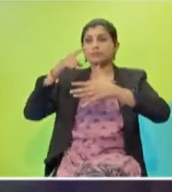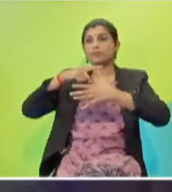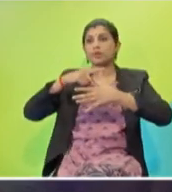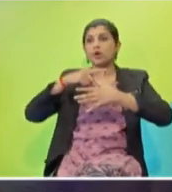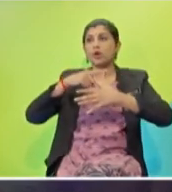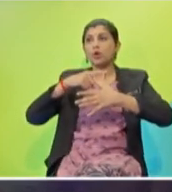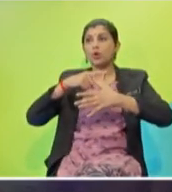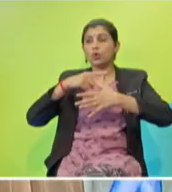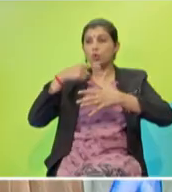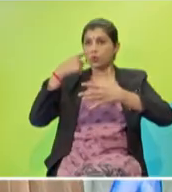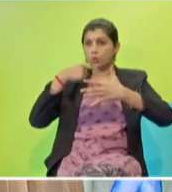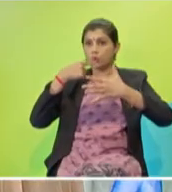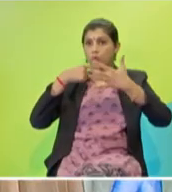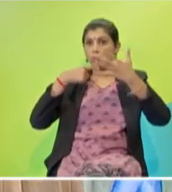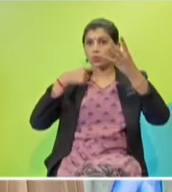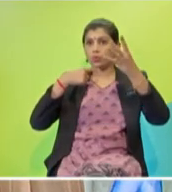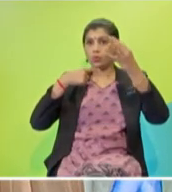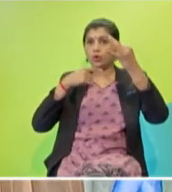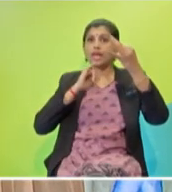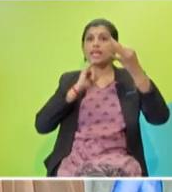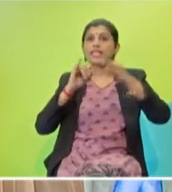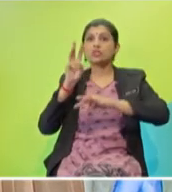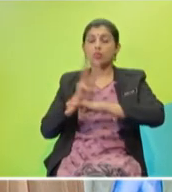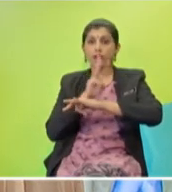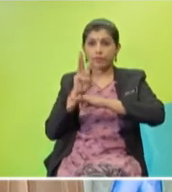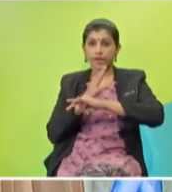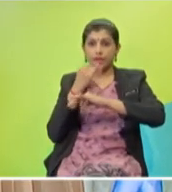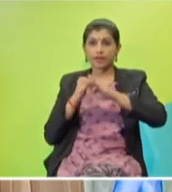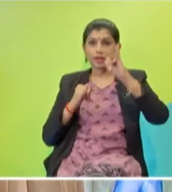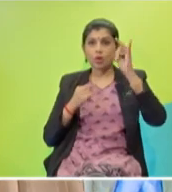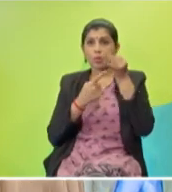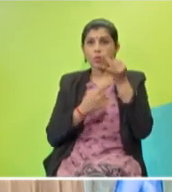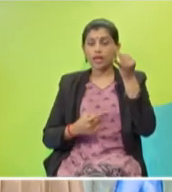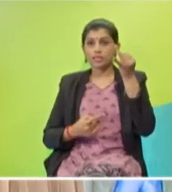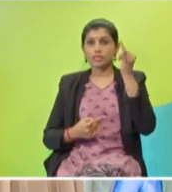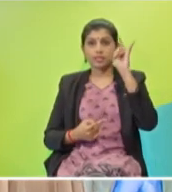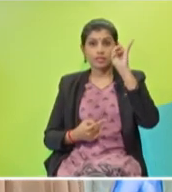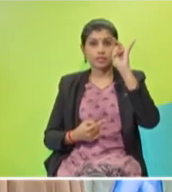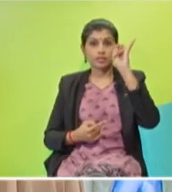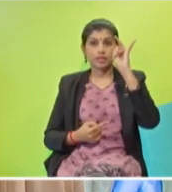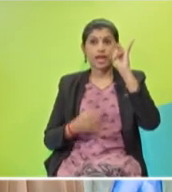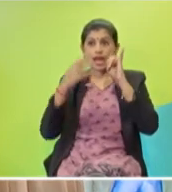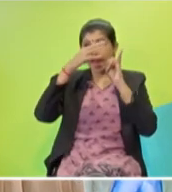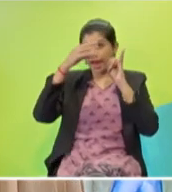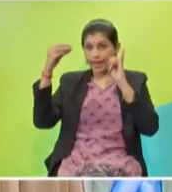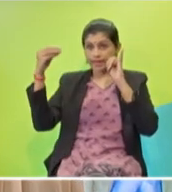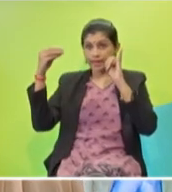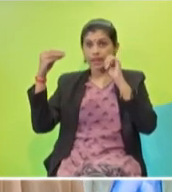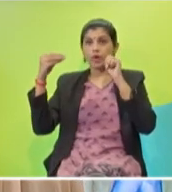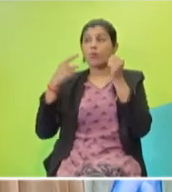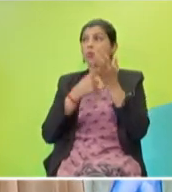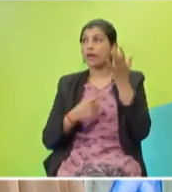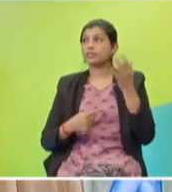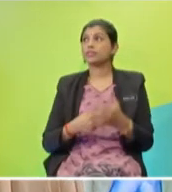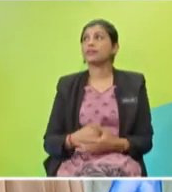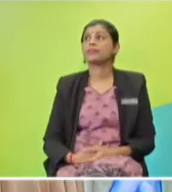today? Who is wearing what? And the magic word. And what?